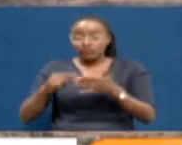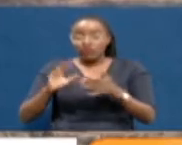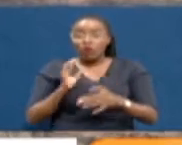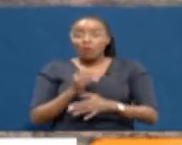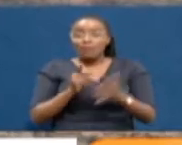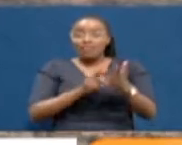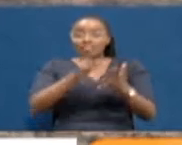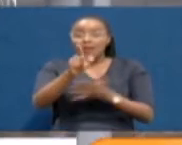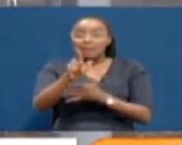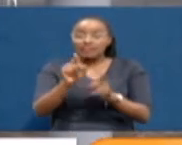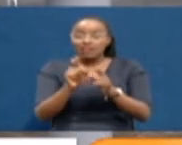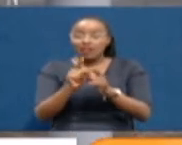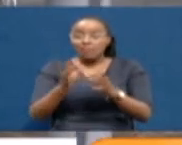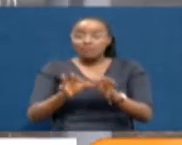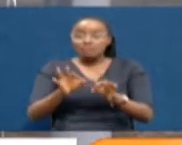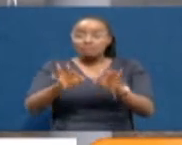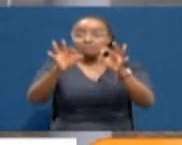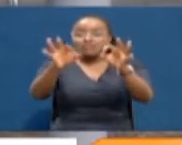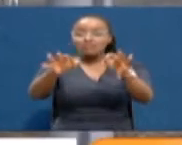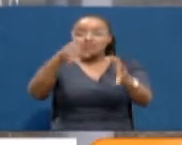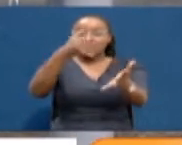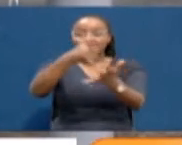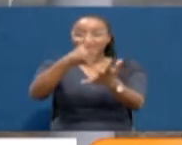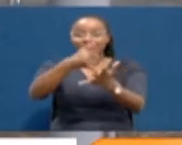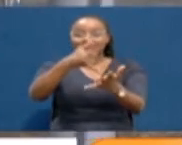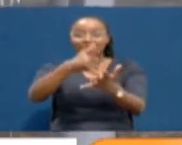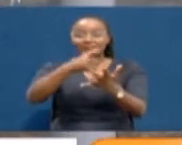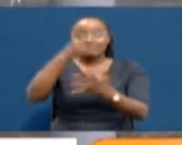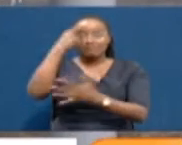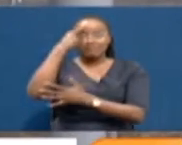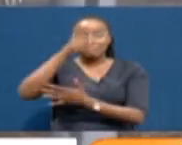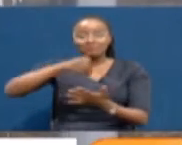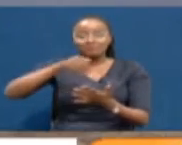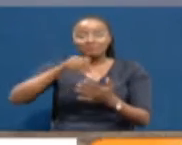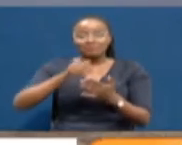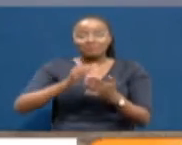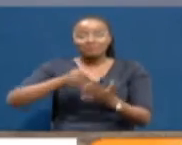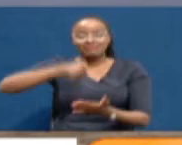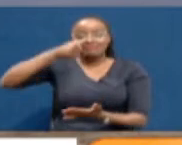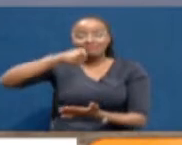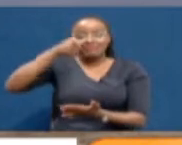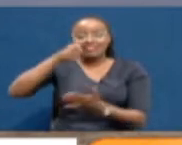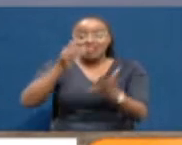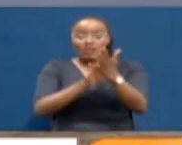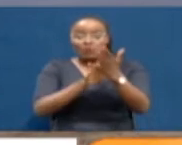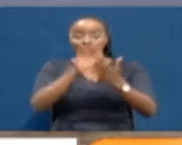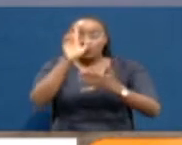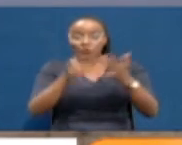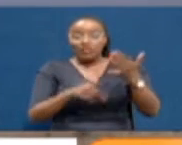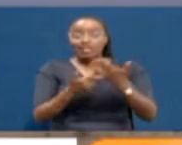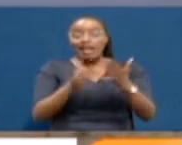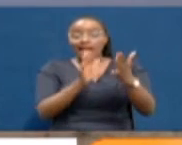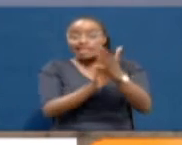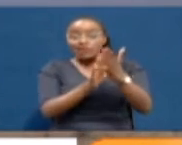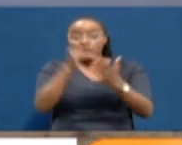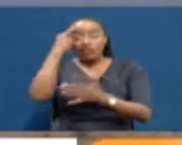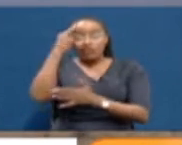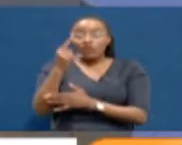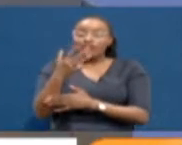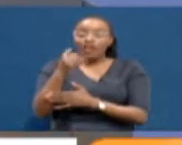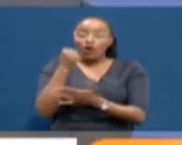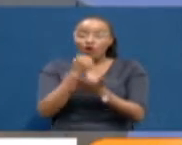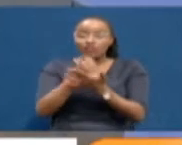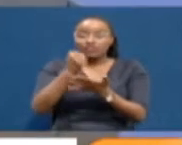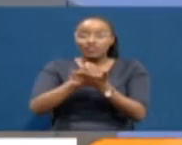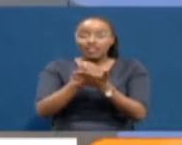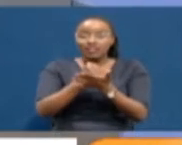the payment be deferred as contained in the supplementary budget. The committee further recommending an audit by the Office of the Auditor